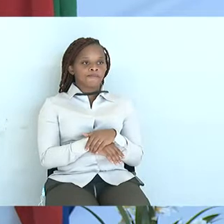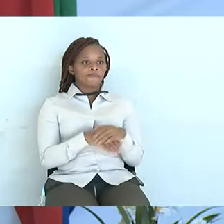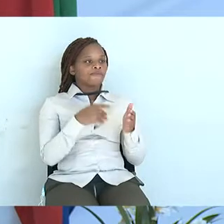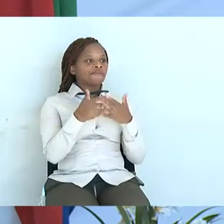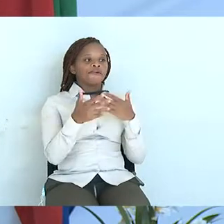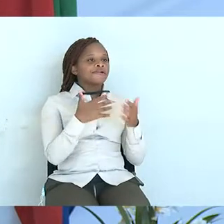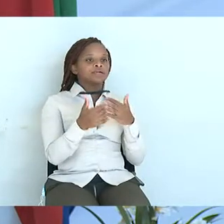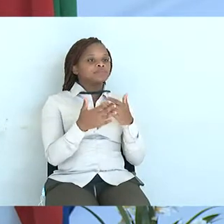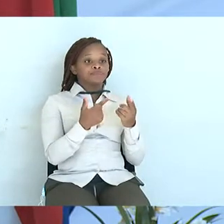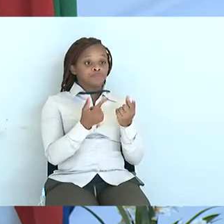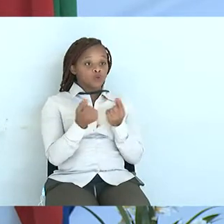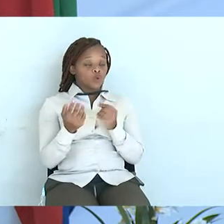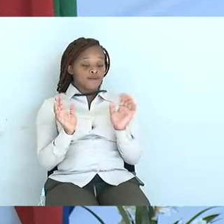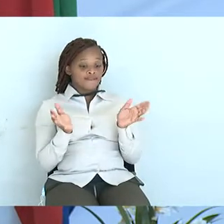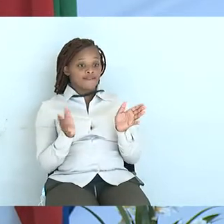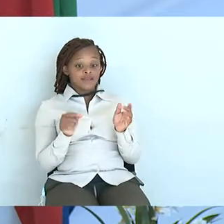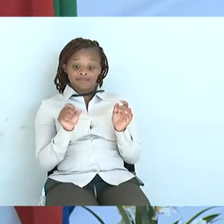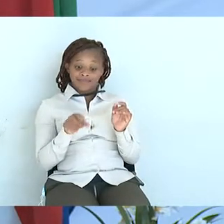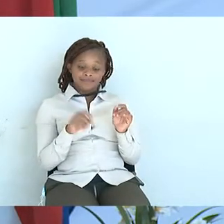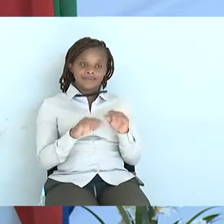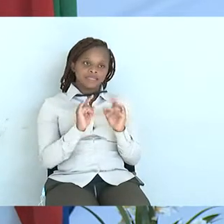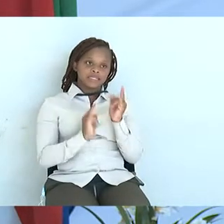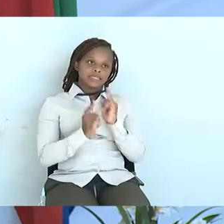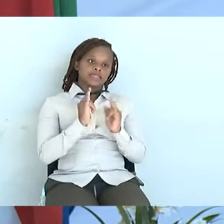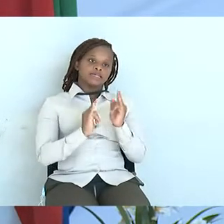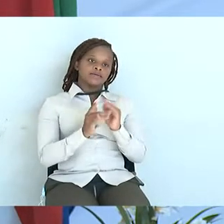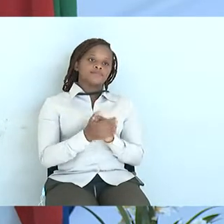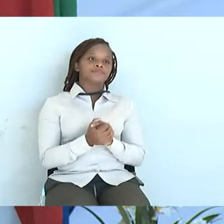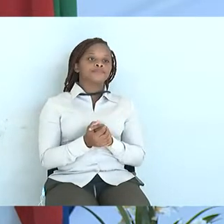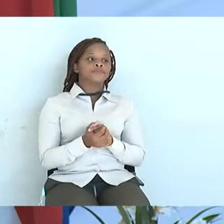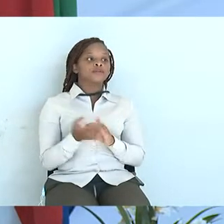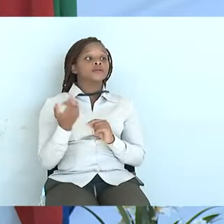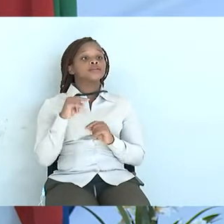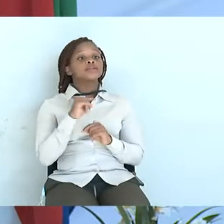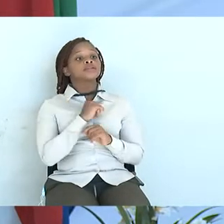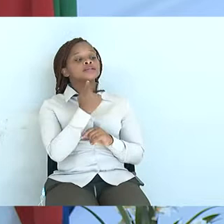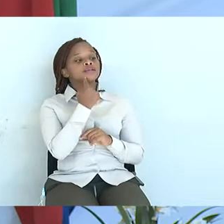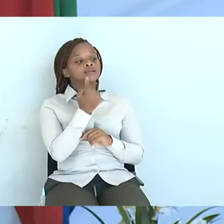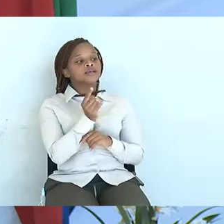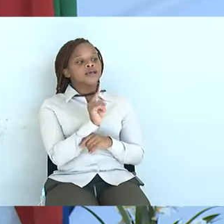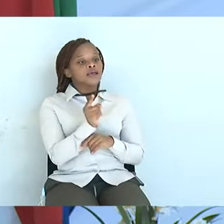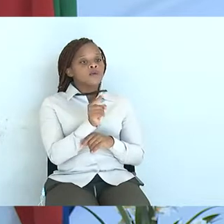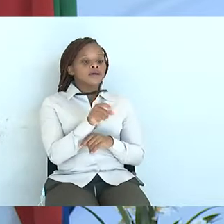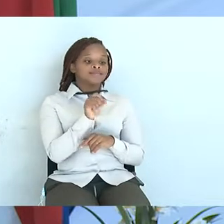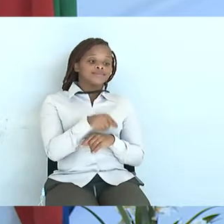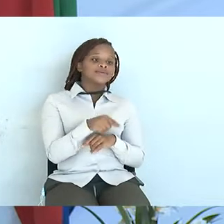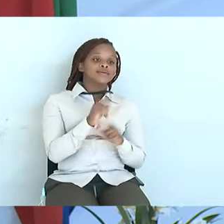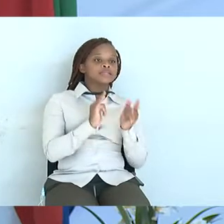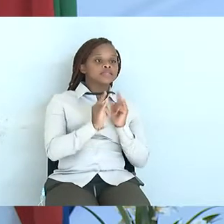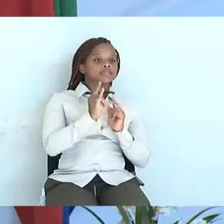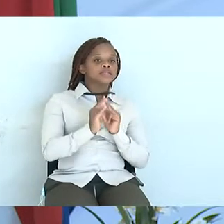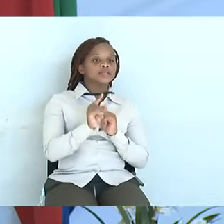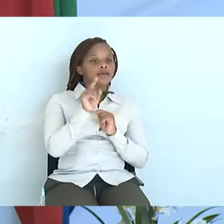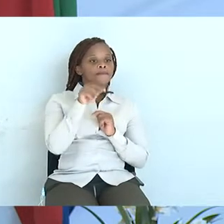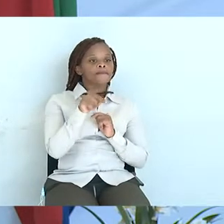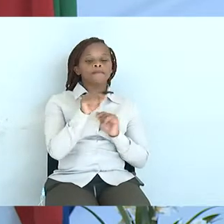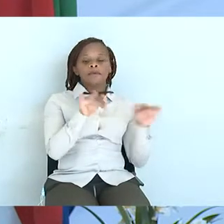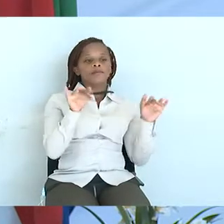city. We're saying this city must be safe and secure for women and